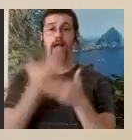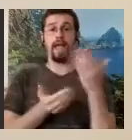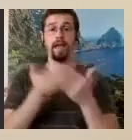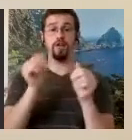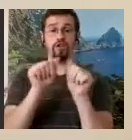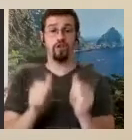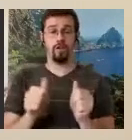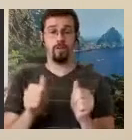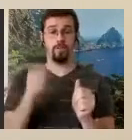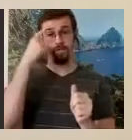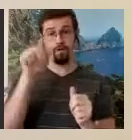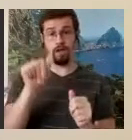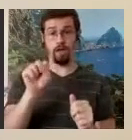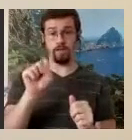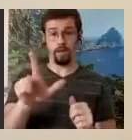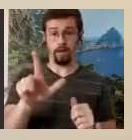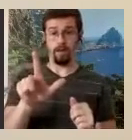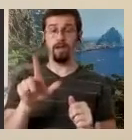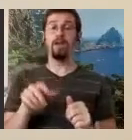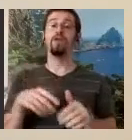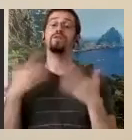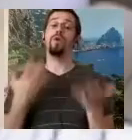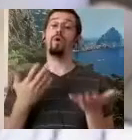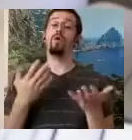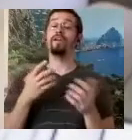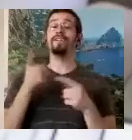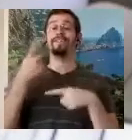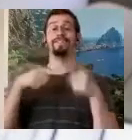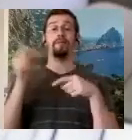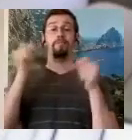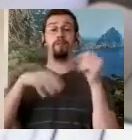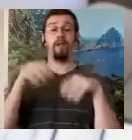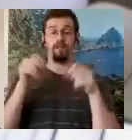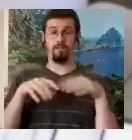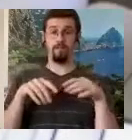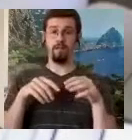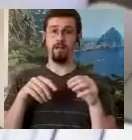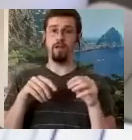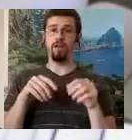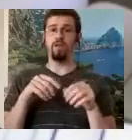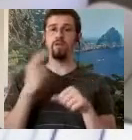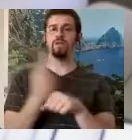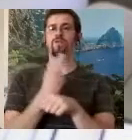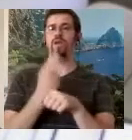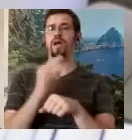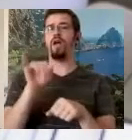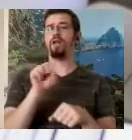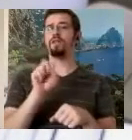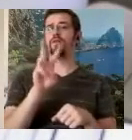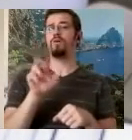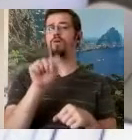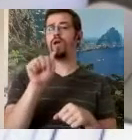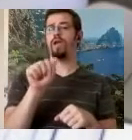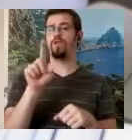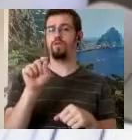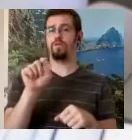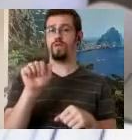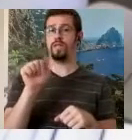That in our Sign Puddle, just so everybody knows, we've been using the ISWA 2010, which is